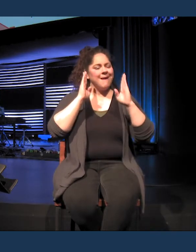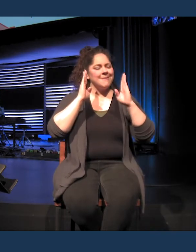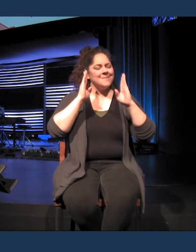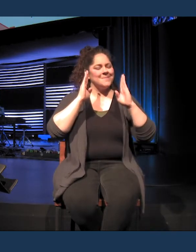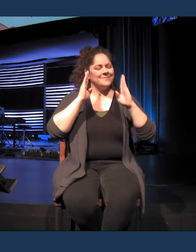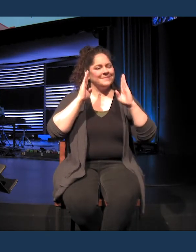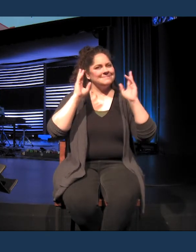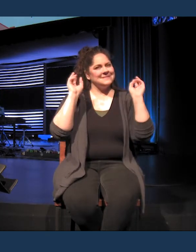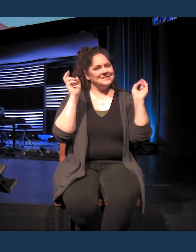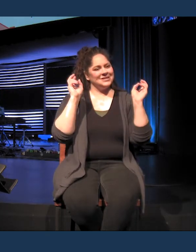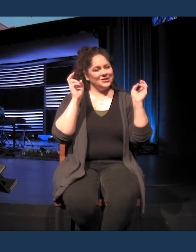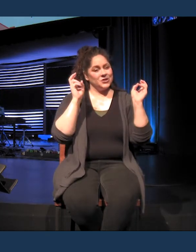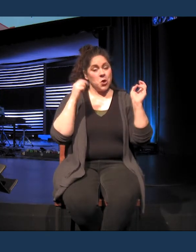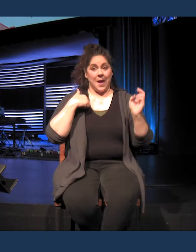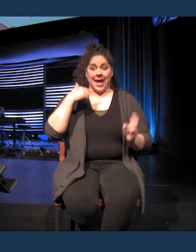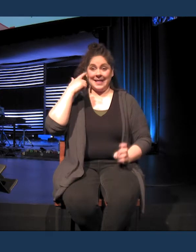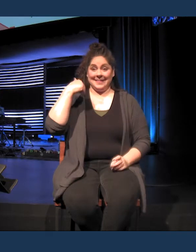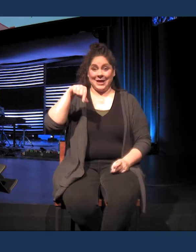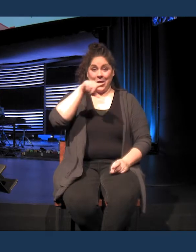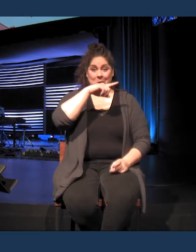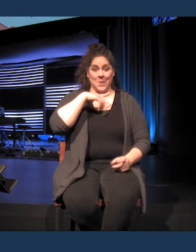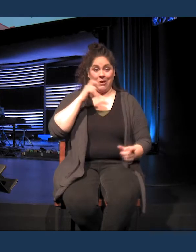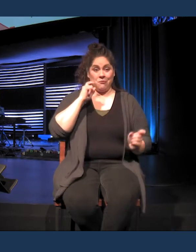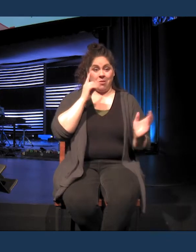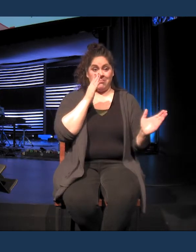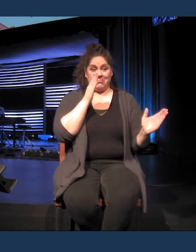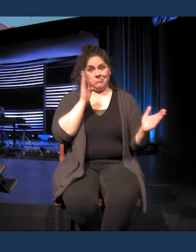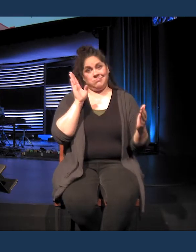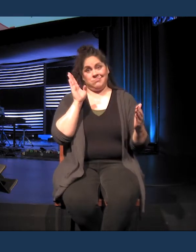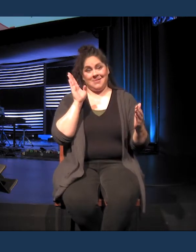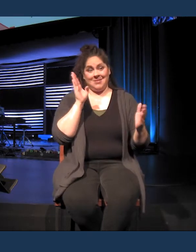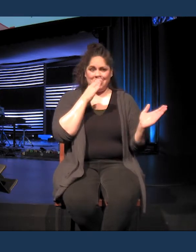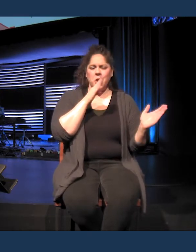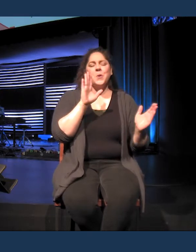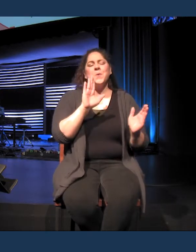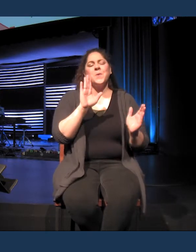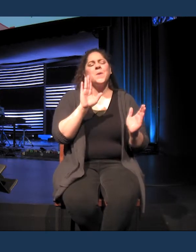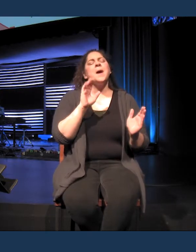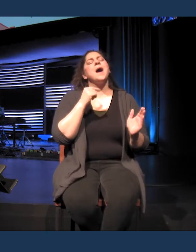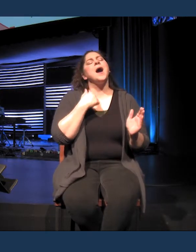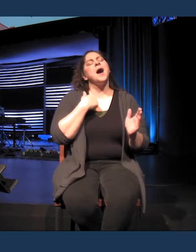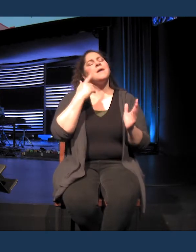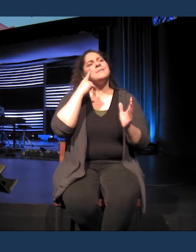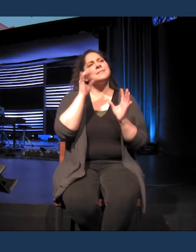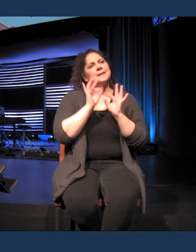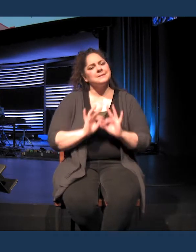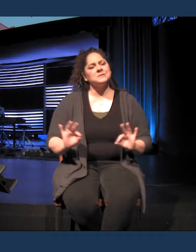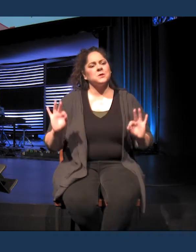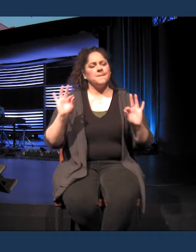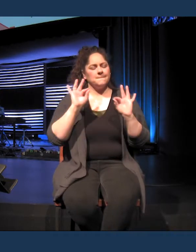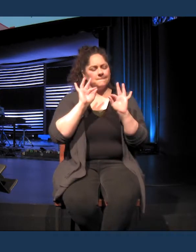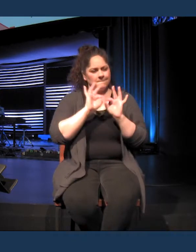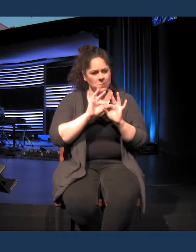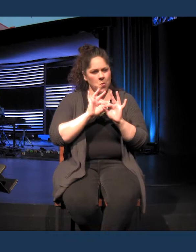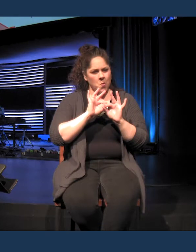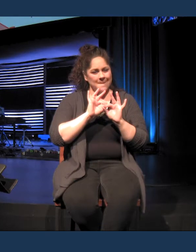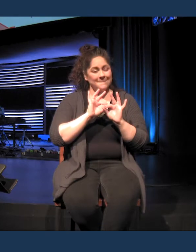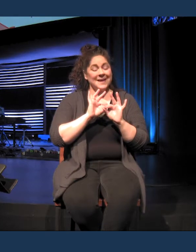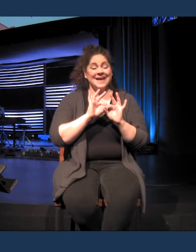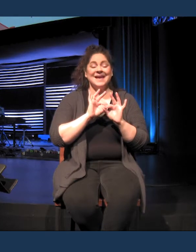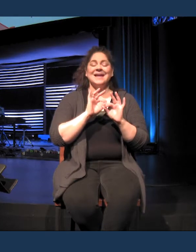because I think we're way out of alignment, but I think it's so important that the cost